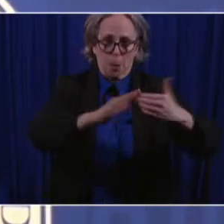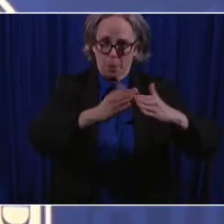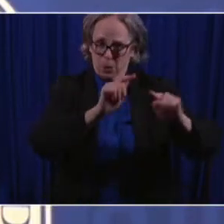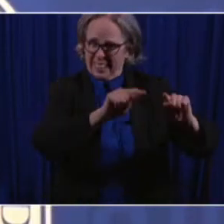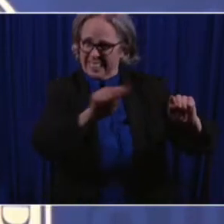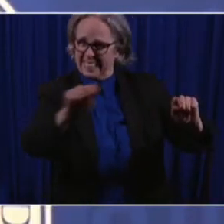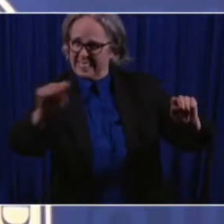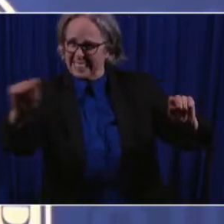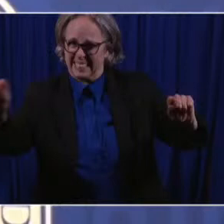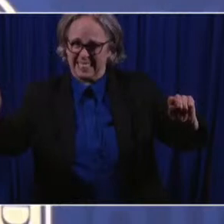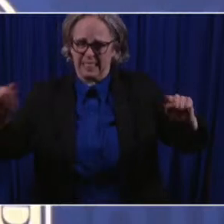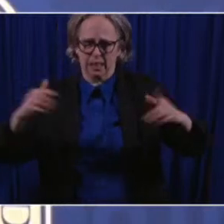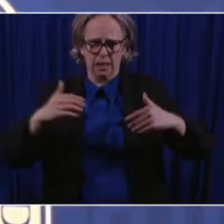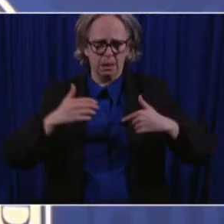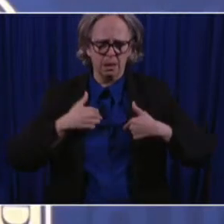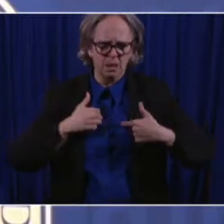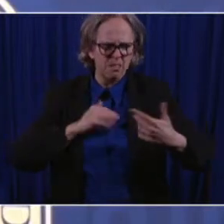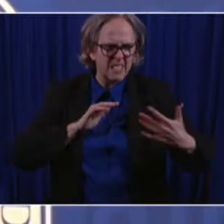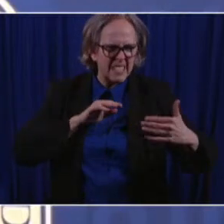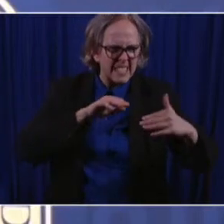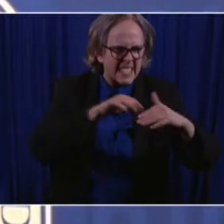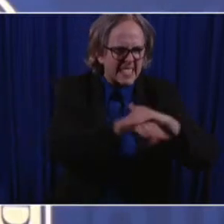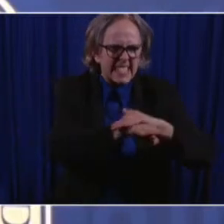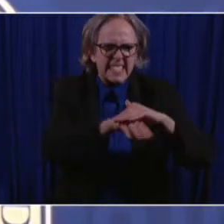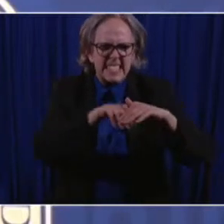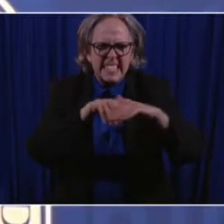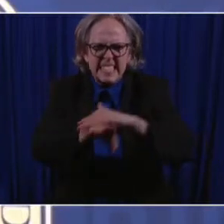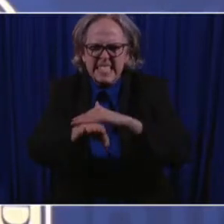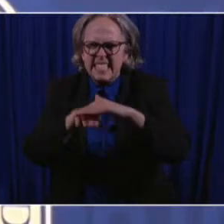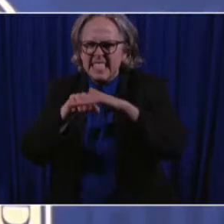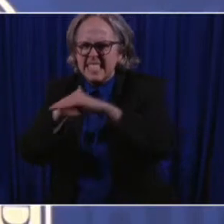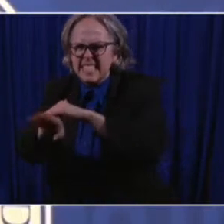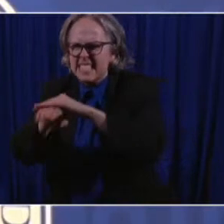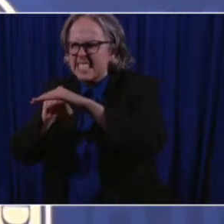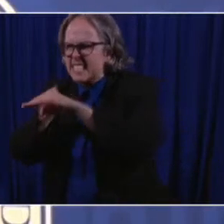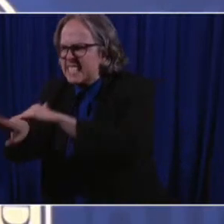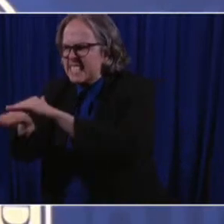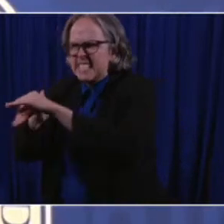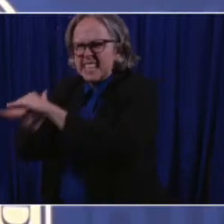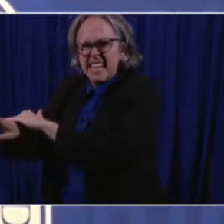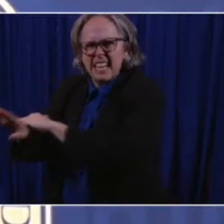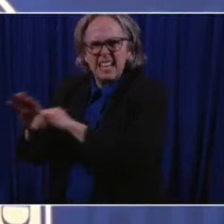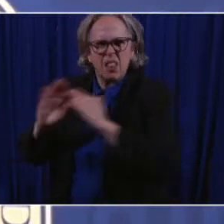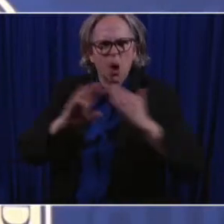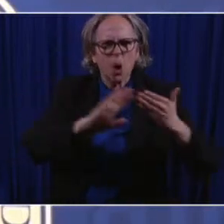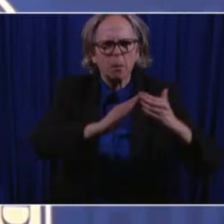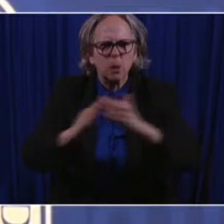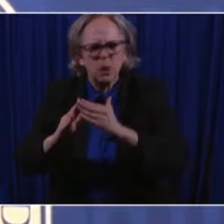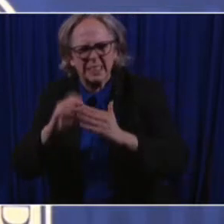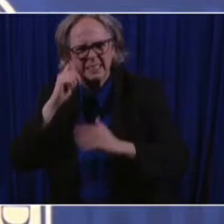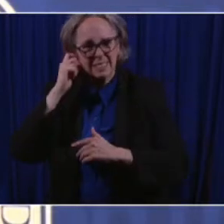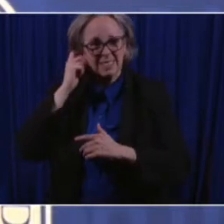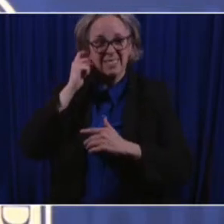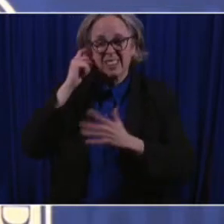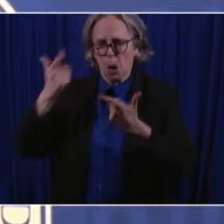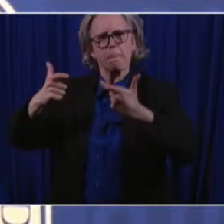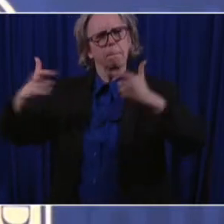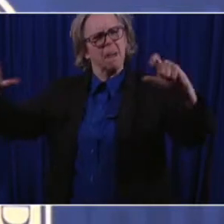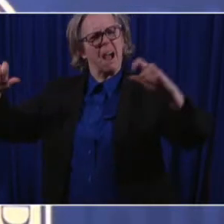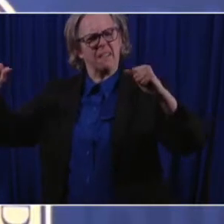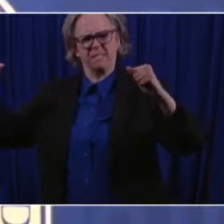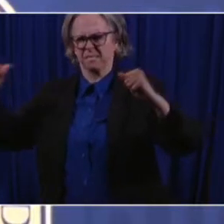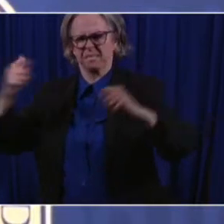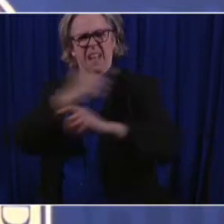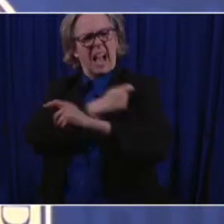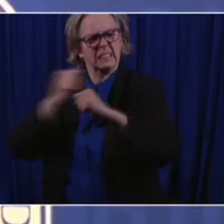trying to get into the community. Some other things that we're looking at doing is, again, at the mass vaccination clinic, it's very hard to do walk-ins, but at these smaller